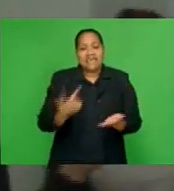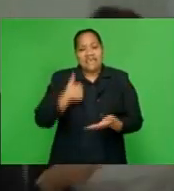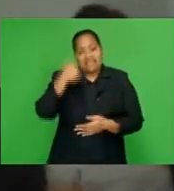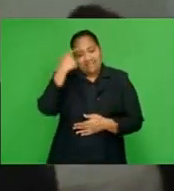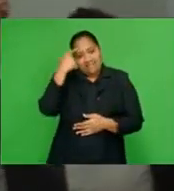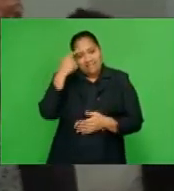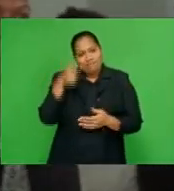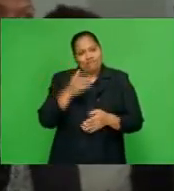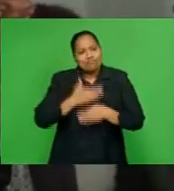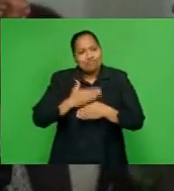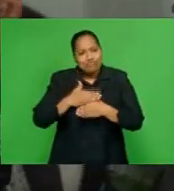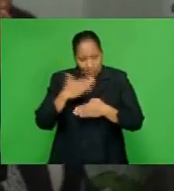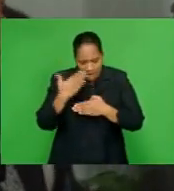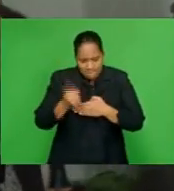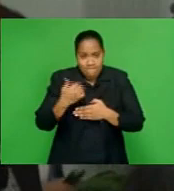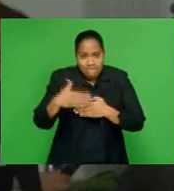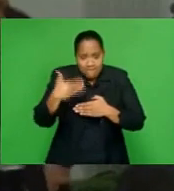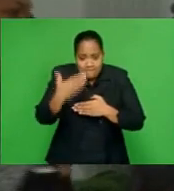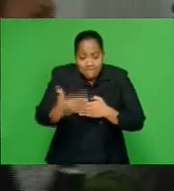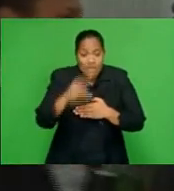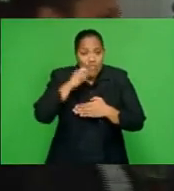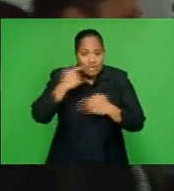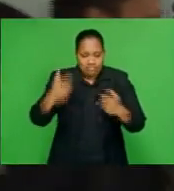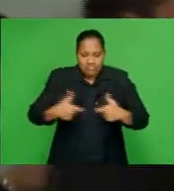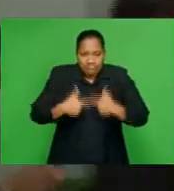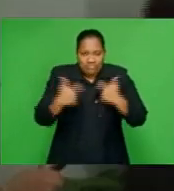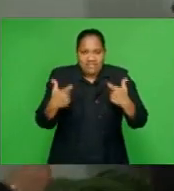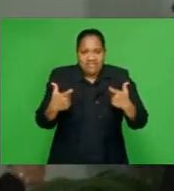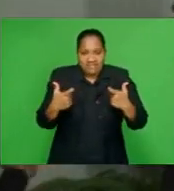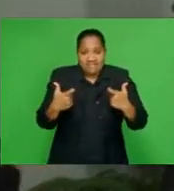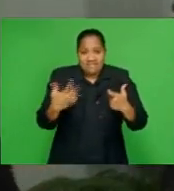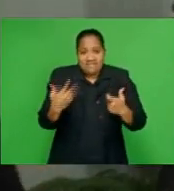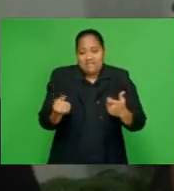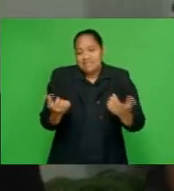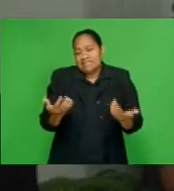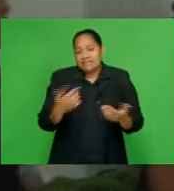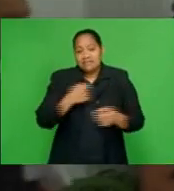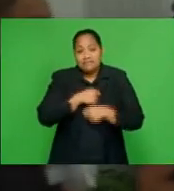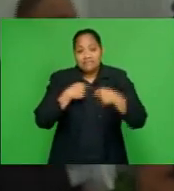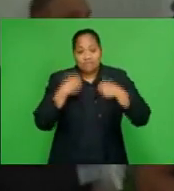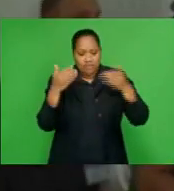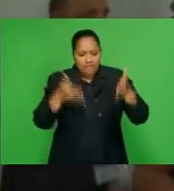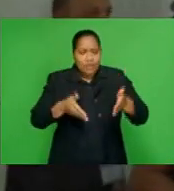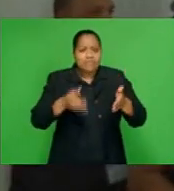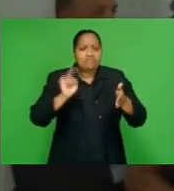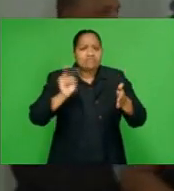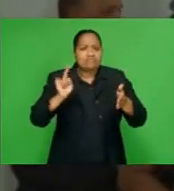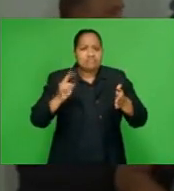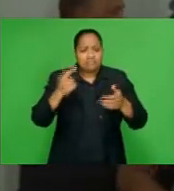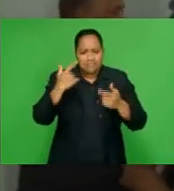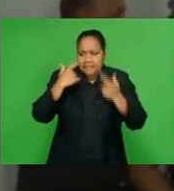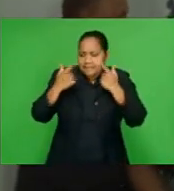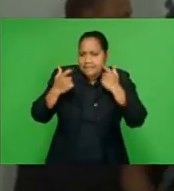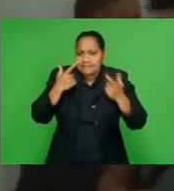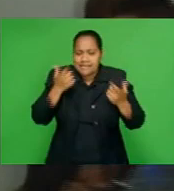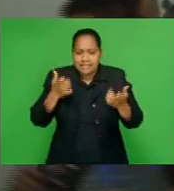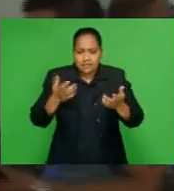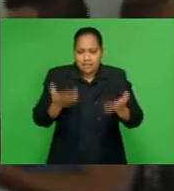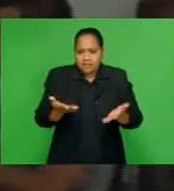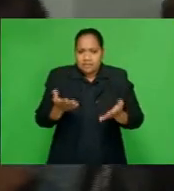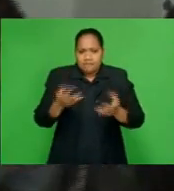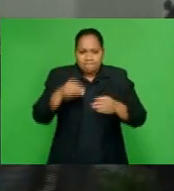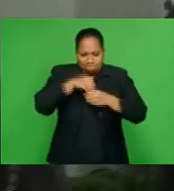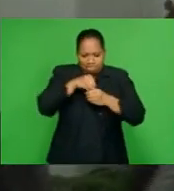job ahead of us is going to be a challenging one. And our focus would be on finding efficiencies within the budget that we've been